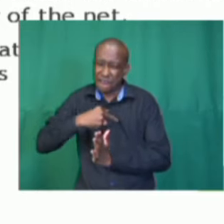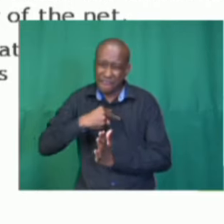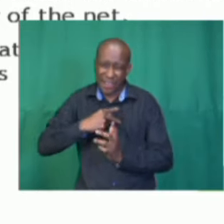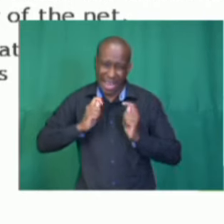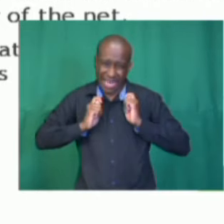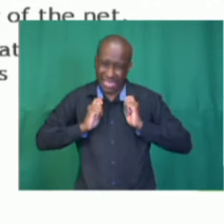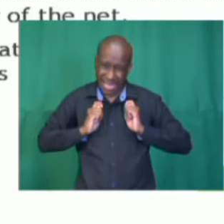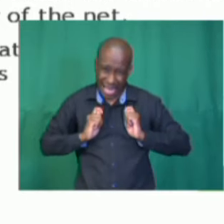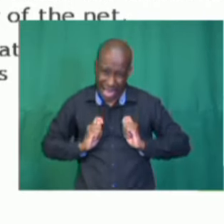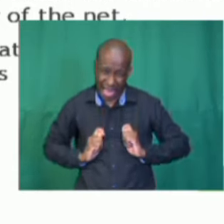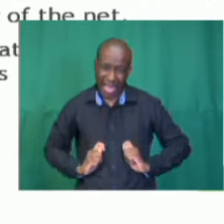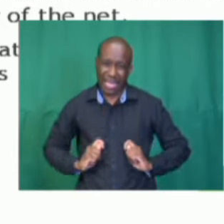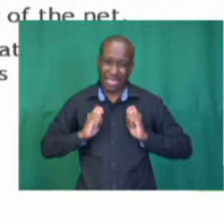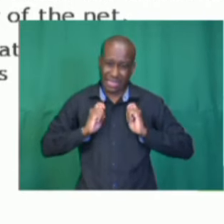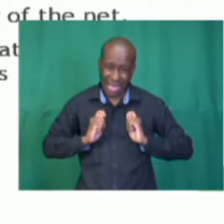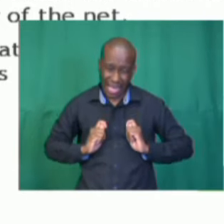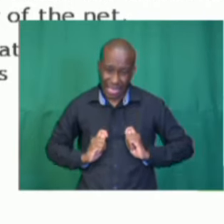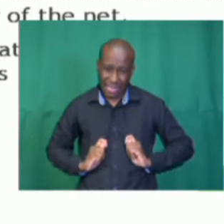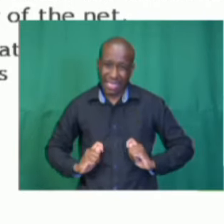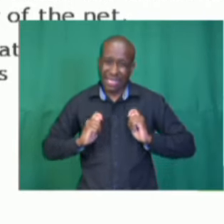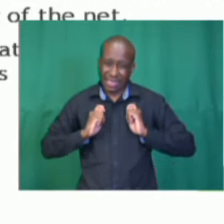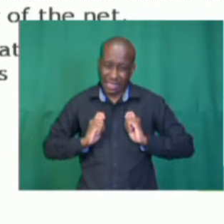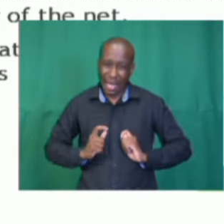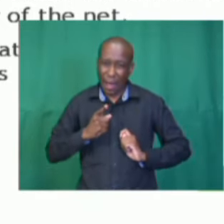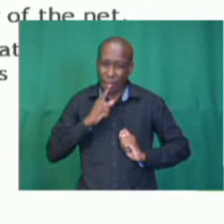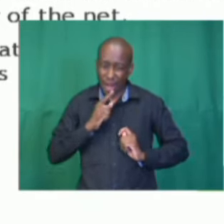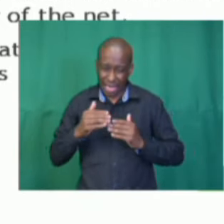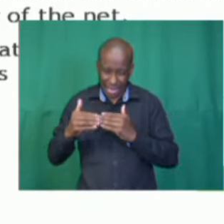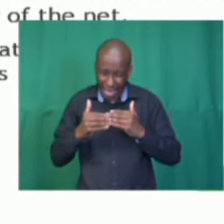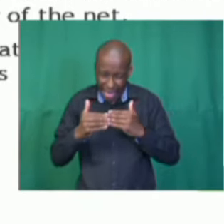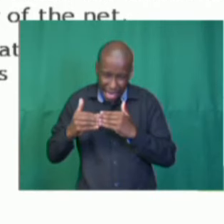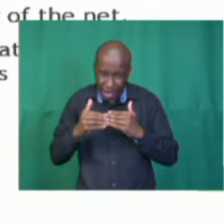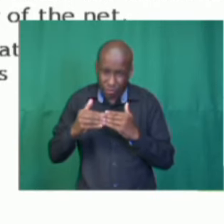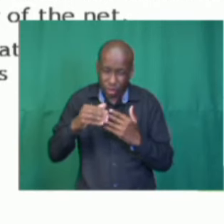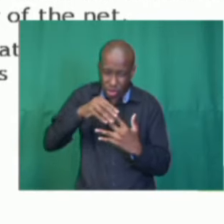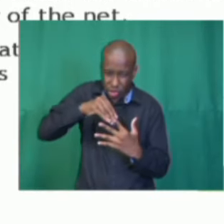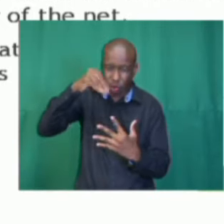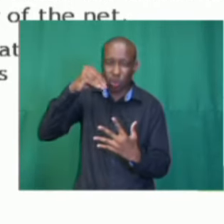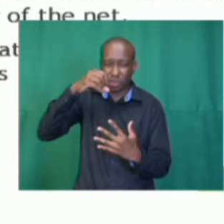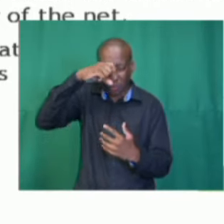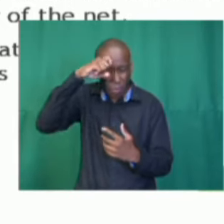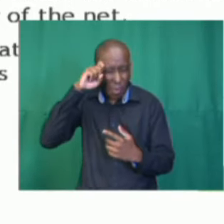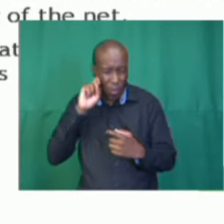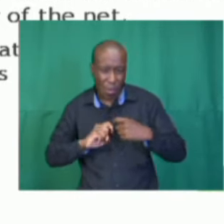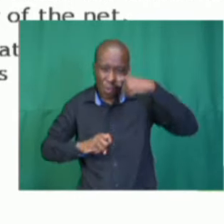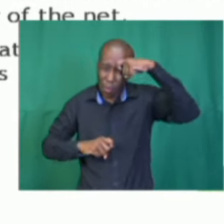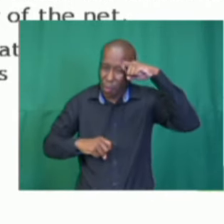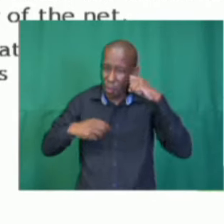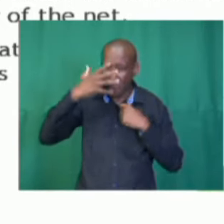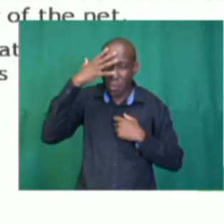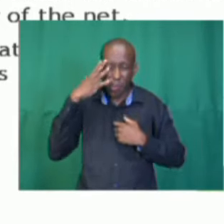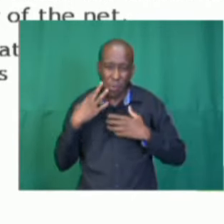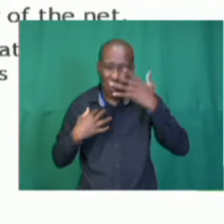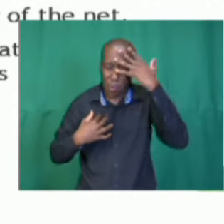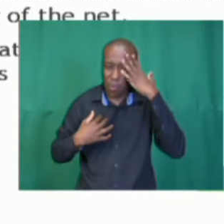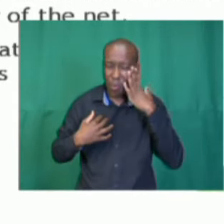there is this careful a choice of words, sweat ran down my face. This is a technique